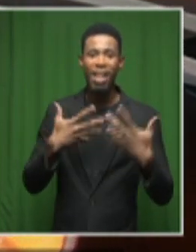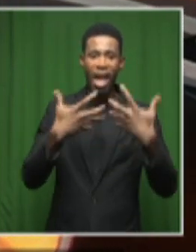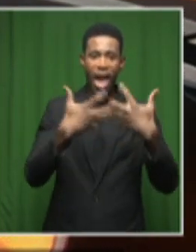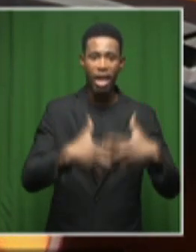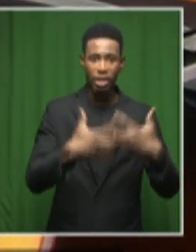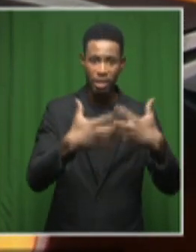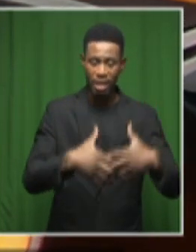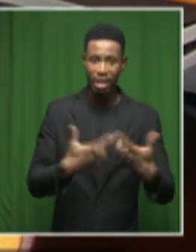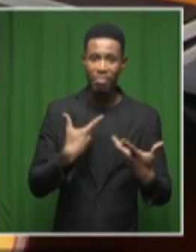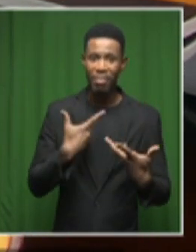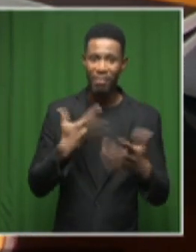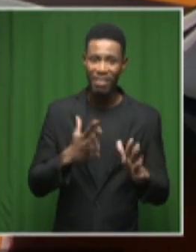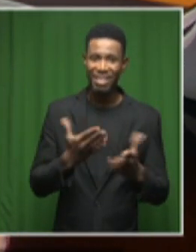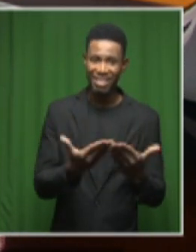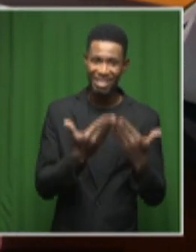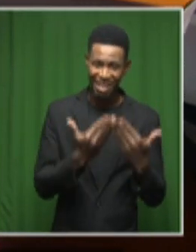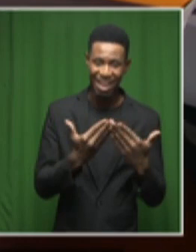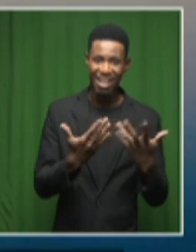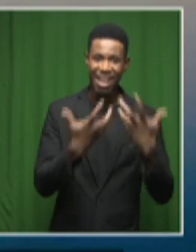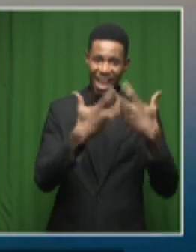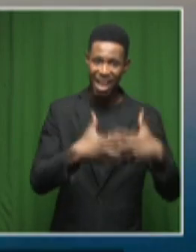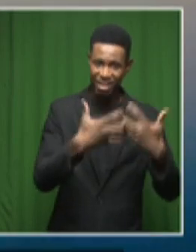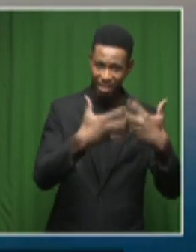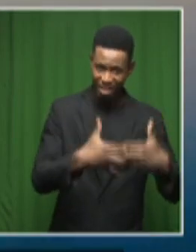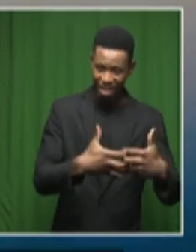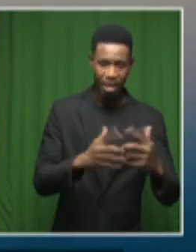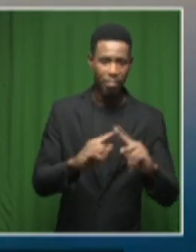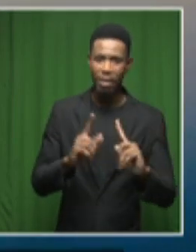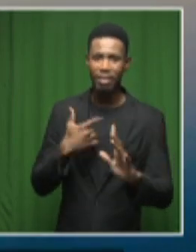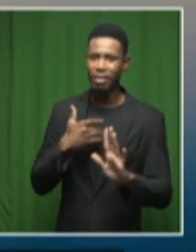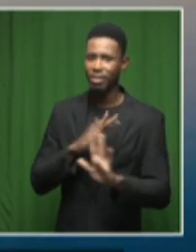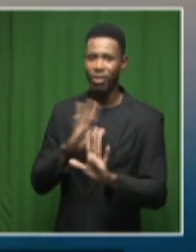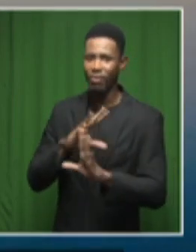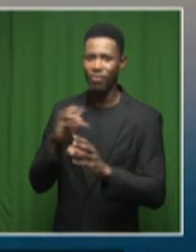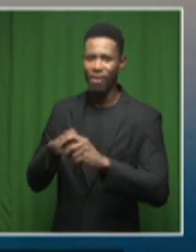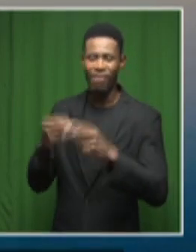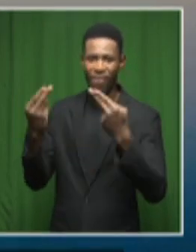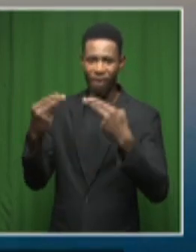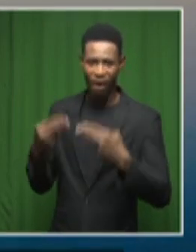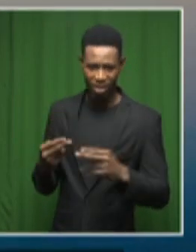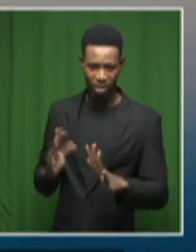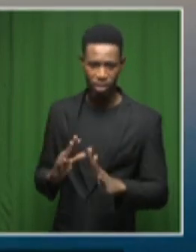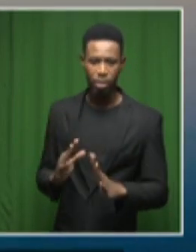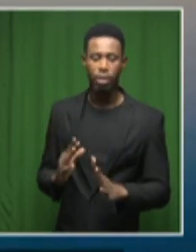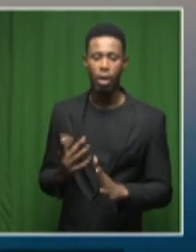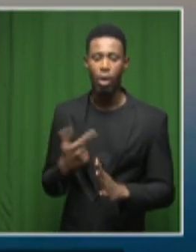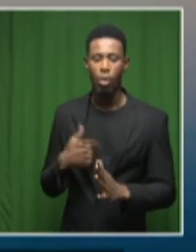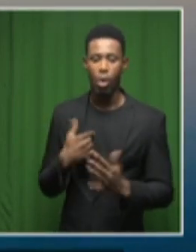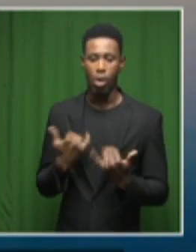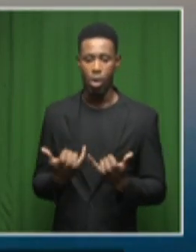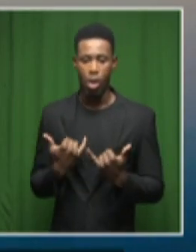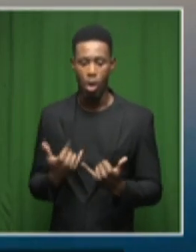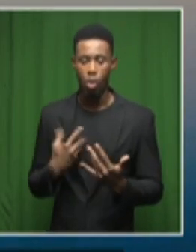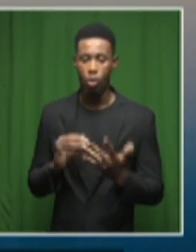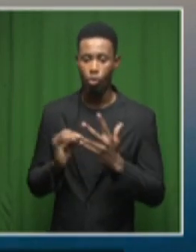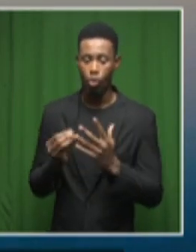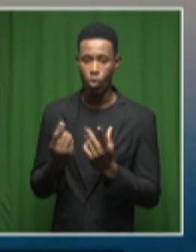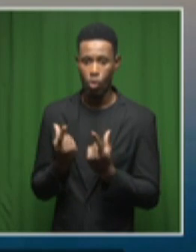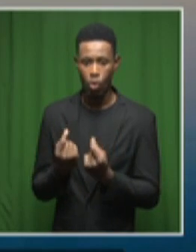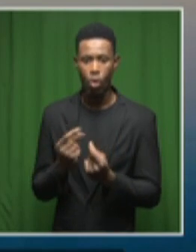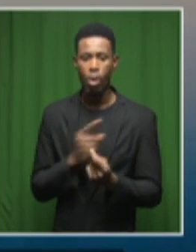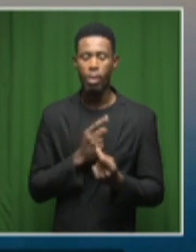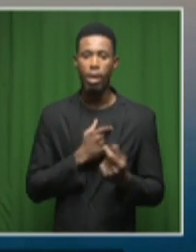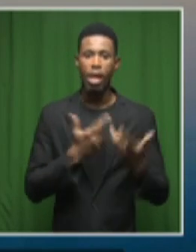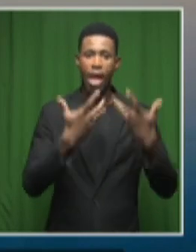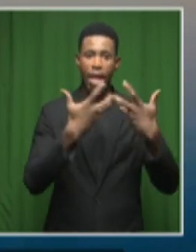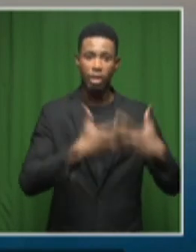So, so that's where Jeleni Phindi comes from. So in essence, what we're trying to do as Jeleni Phindi, as an industrial engineer, you're